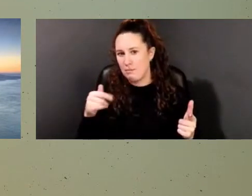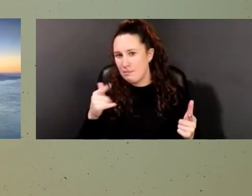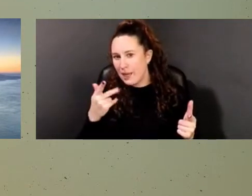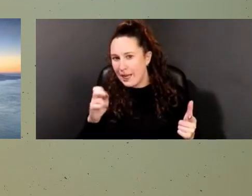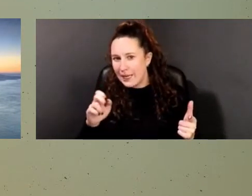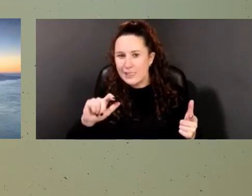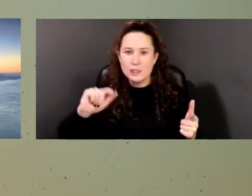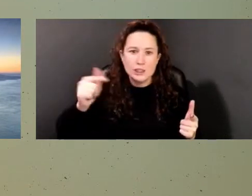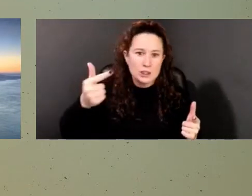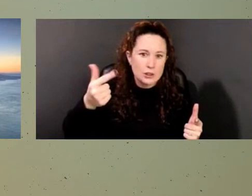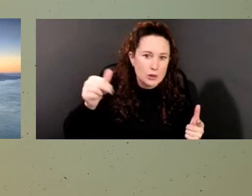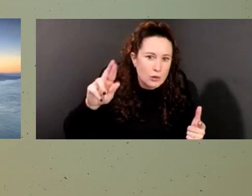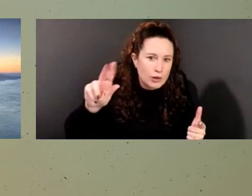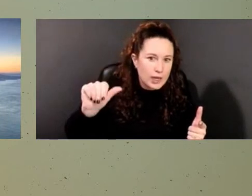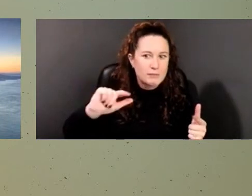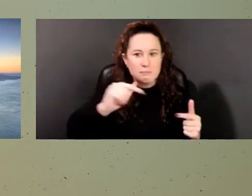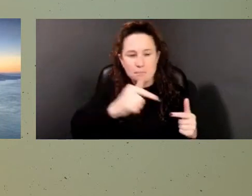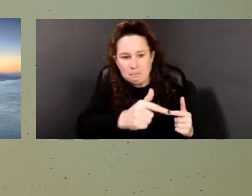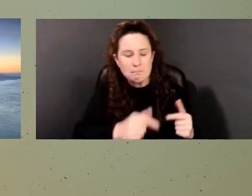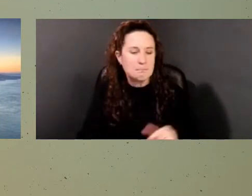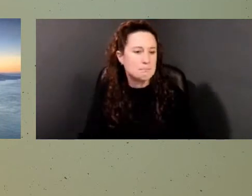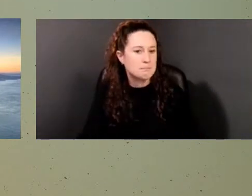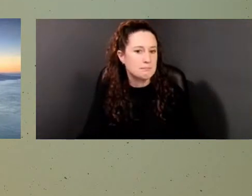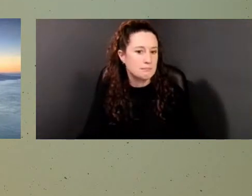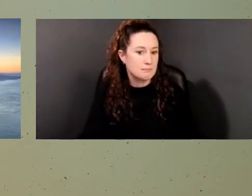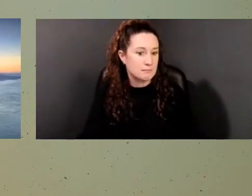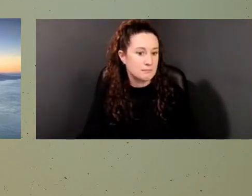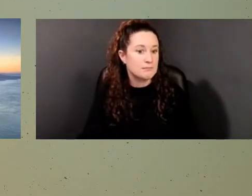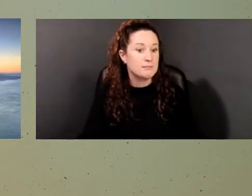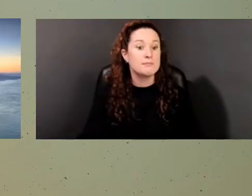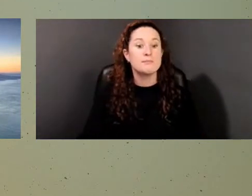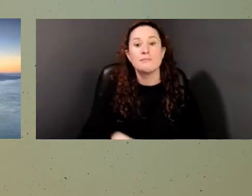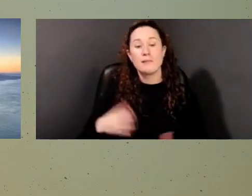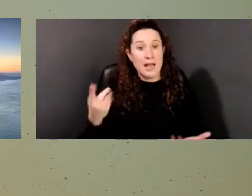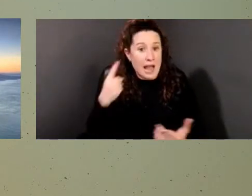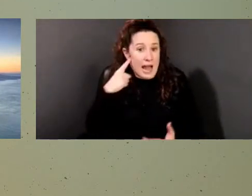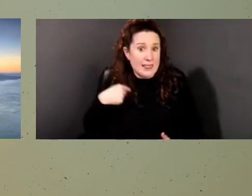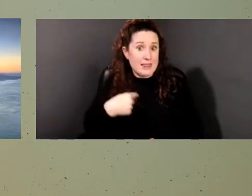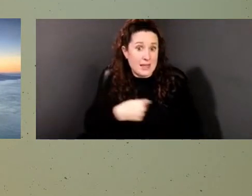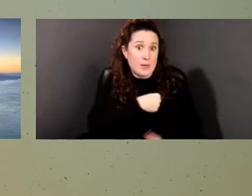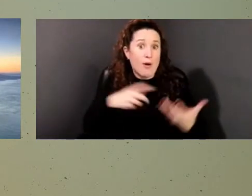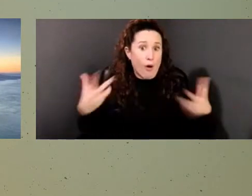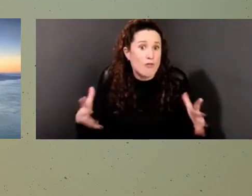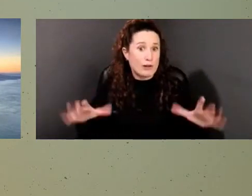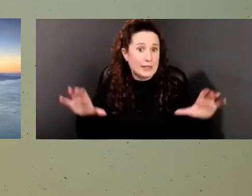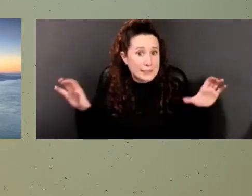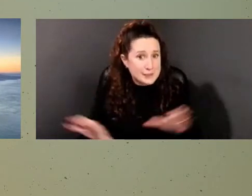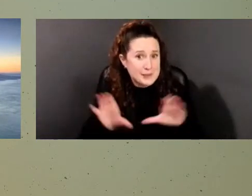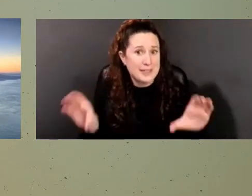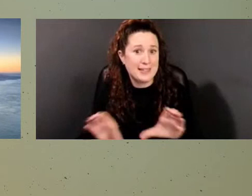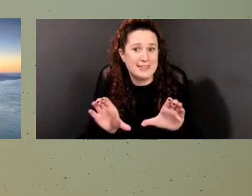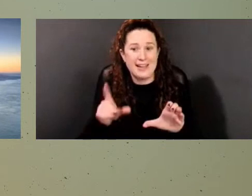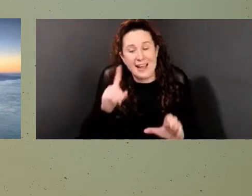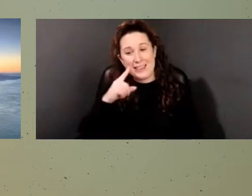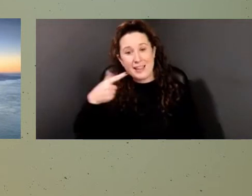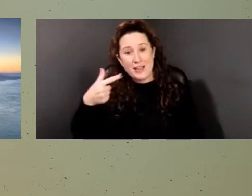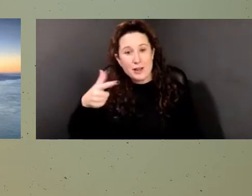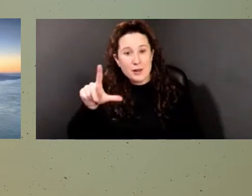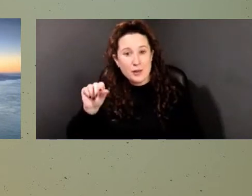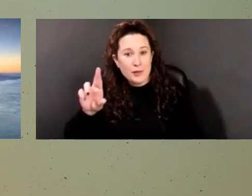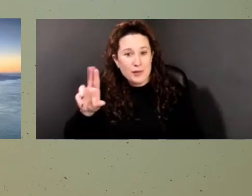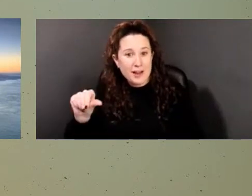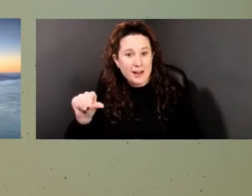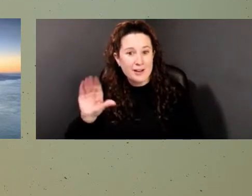folks there at the mansion. You know, I think we're doing it. I think Gloria and our team are doing it now. You know, you